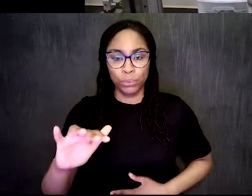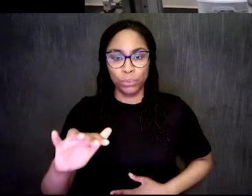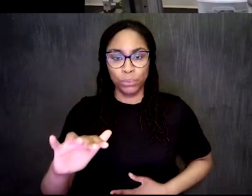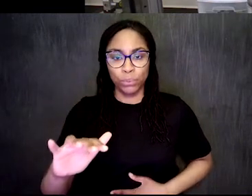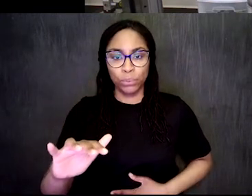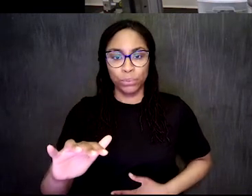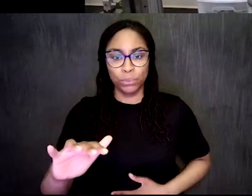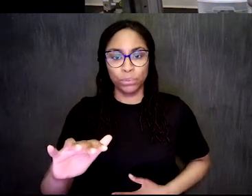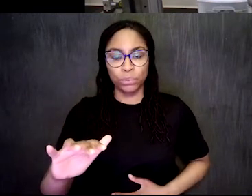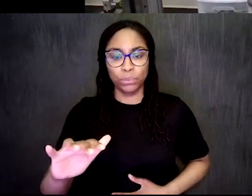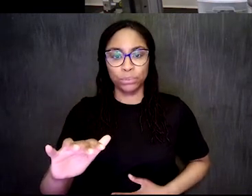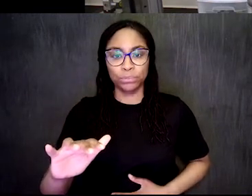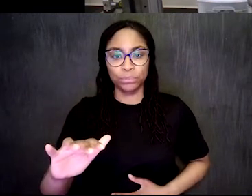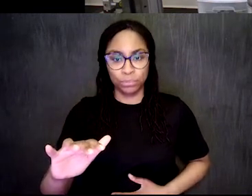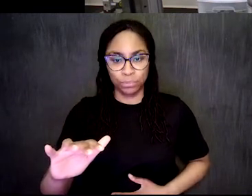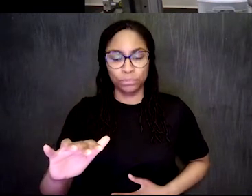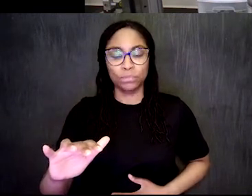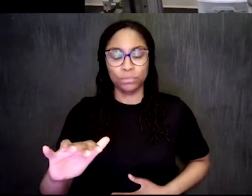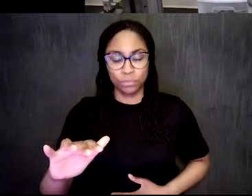Exhale.